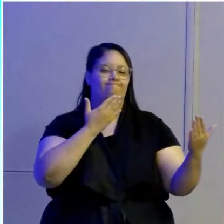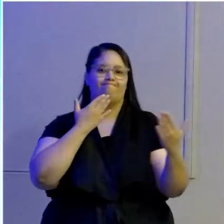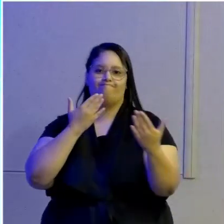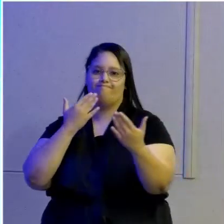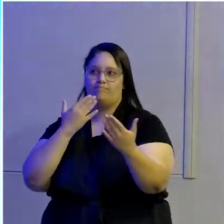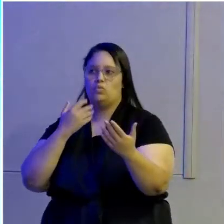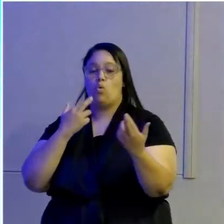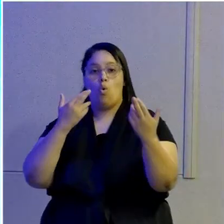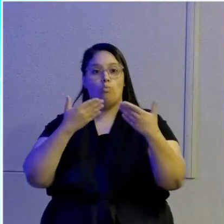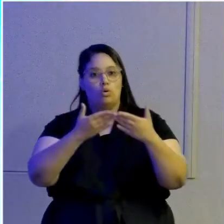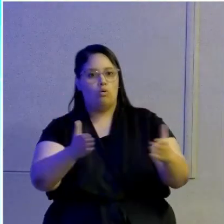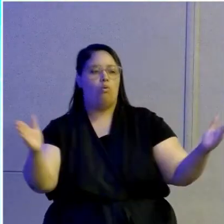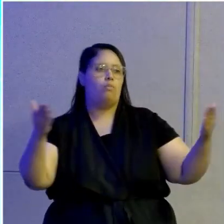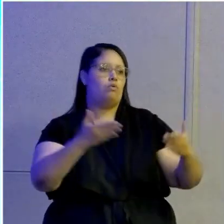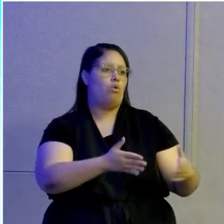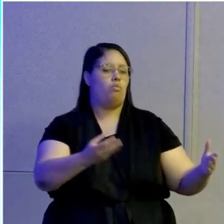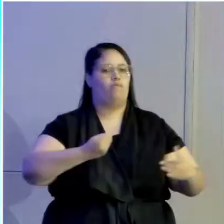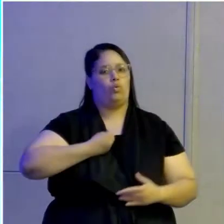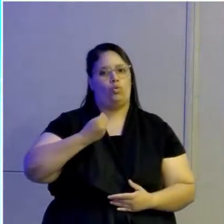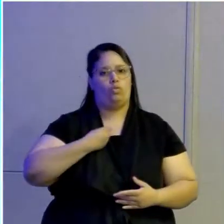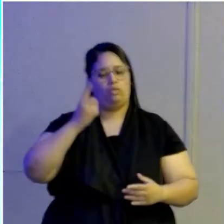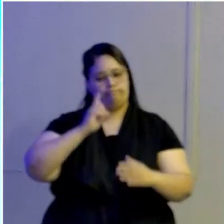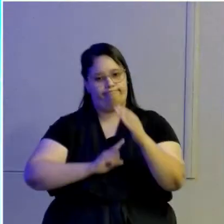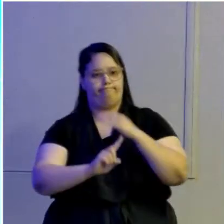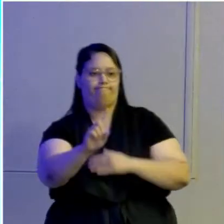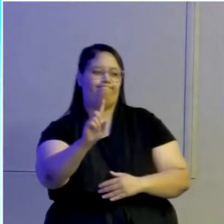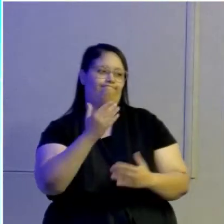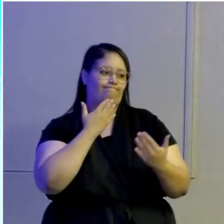doors that will open for our young ones to come